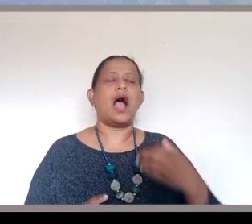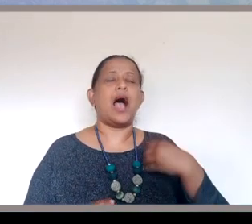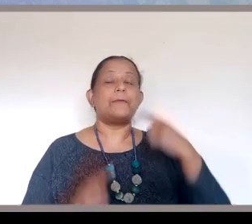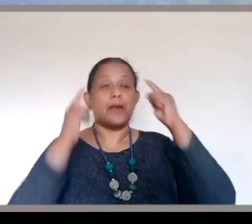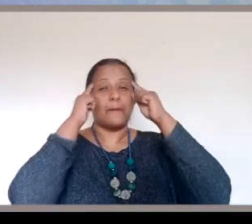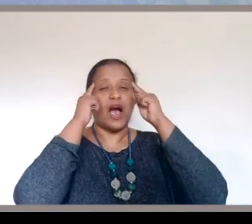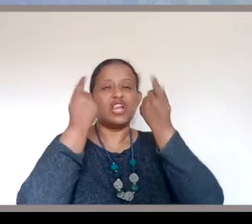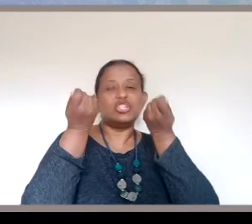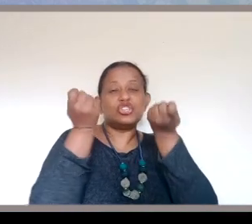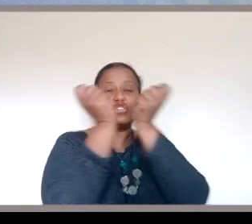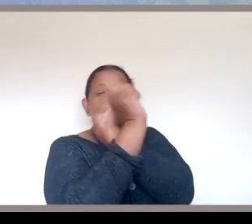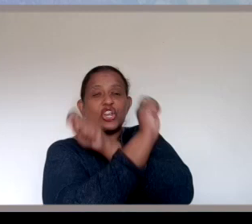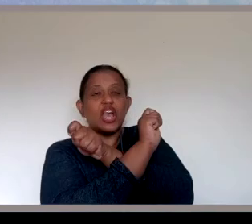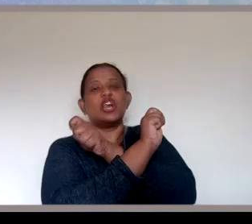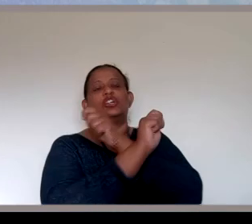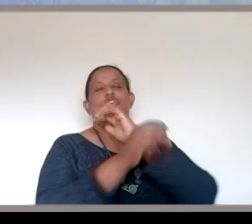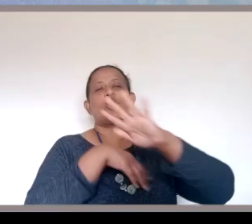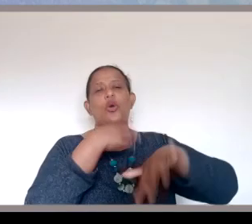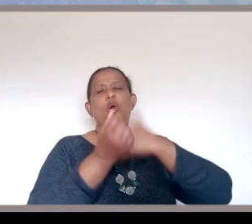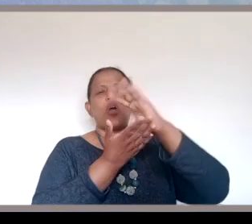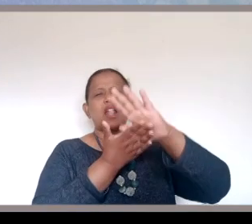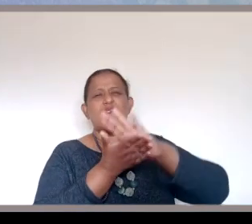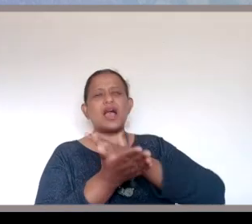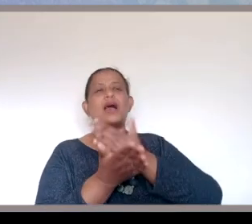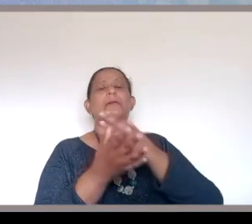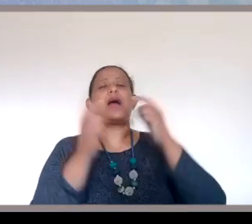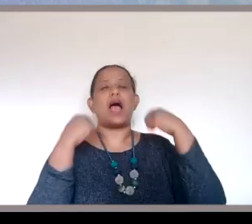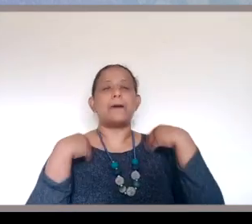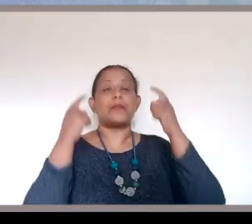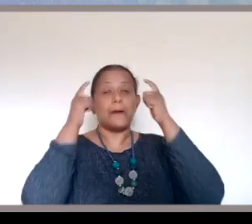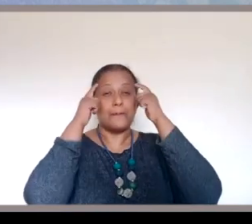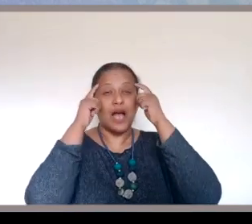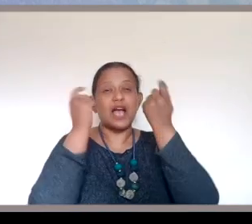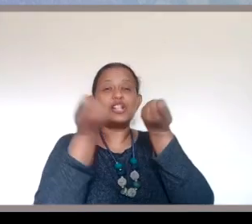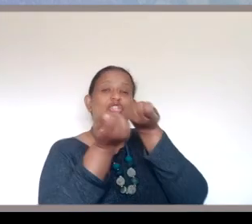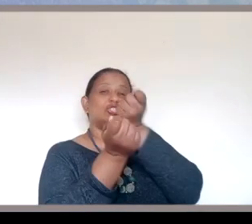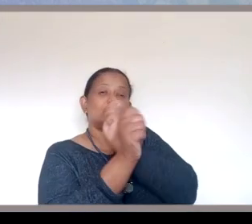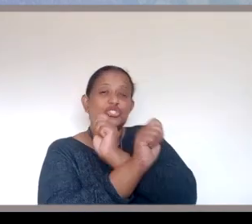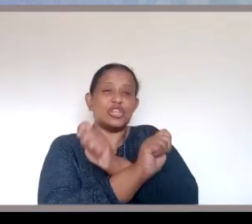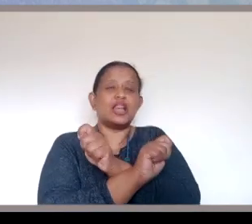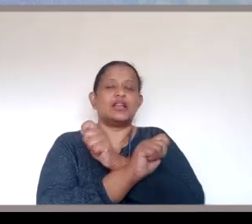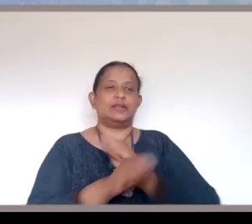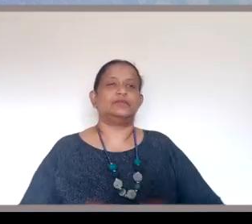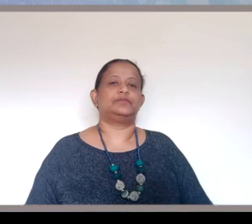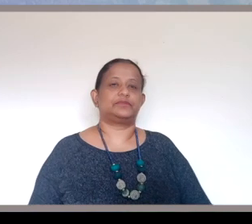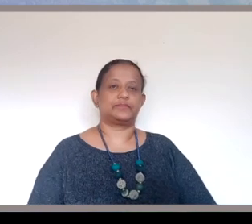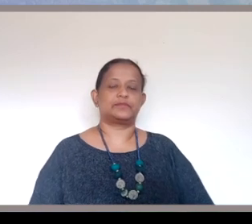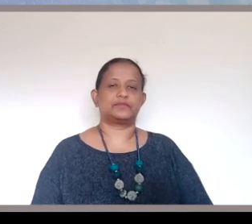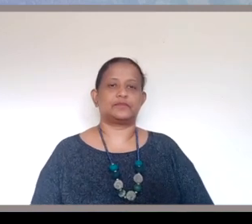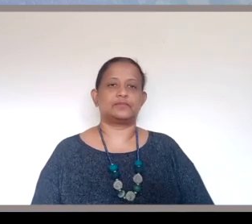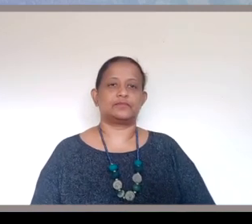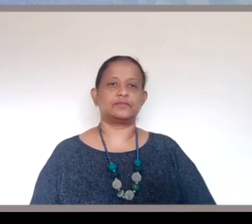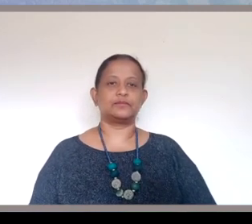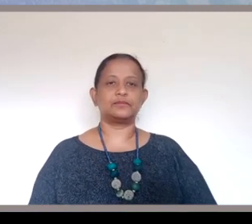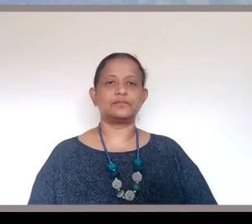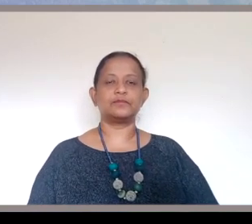to walk out in strength, knowing that you are with them. Lord, help each one to have